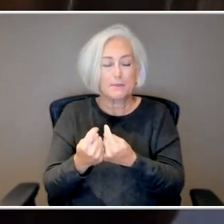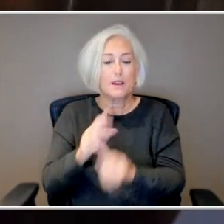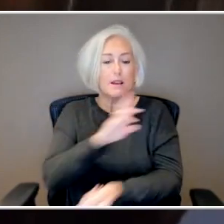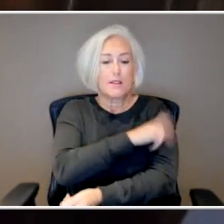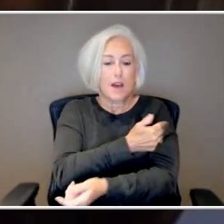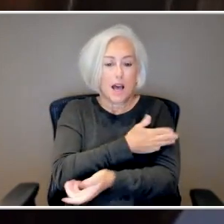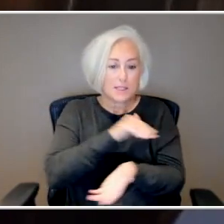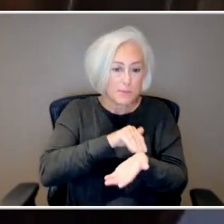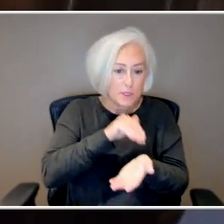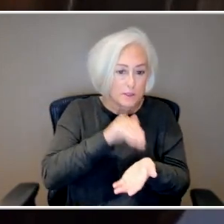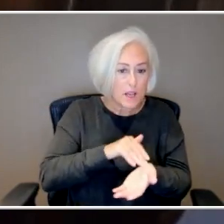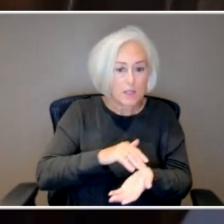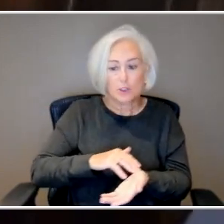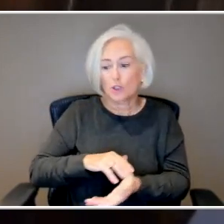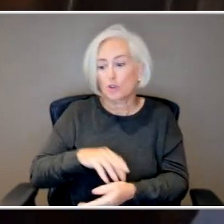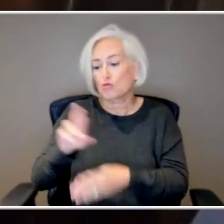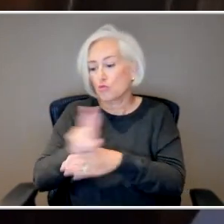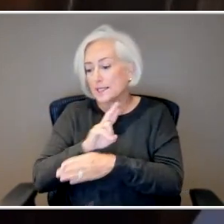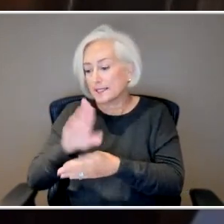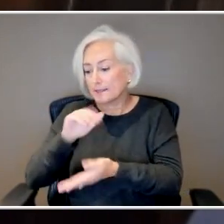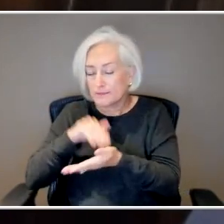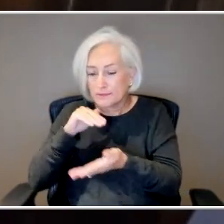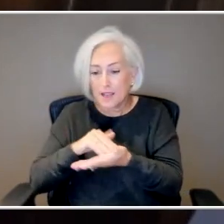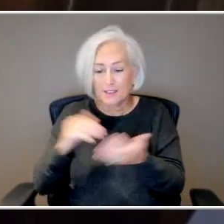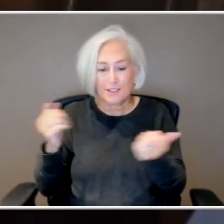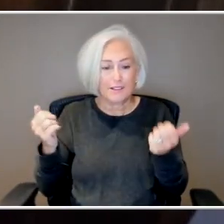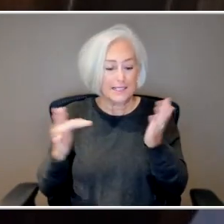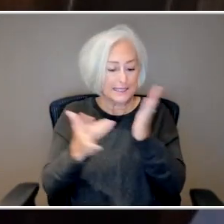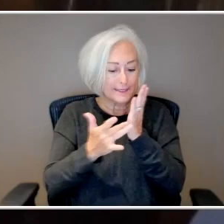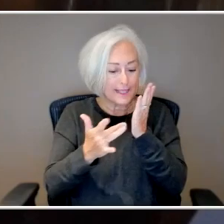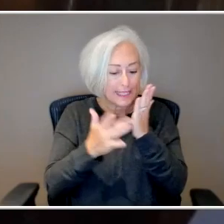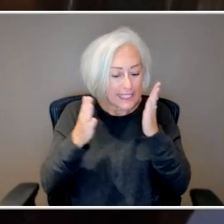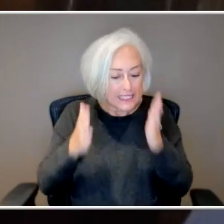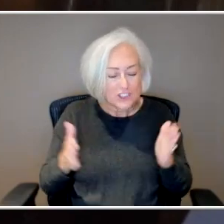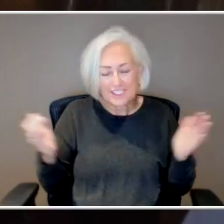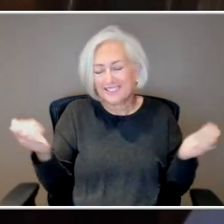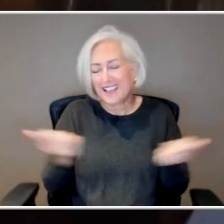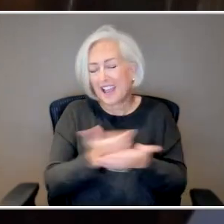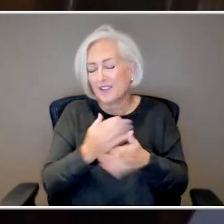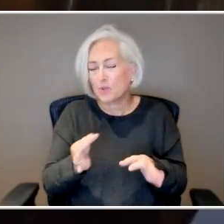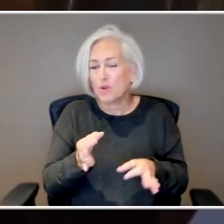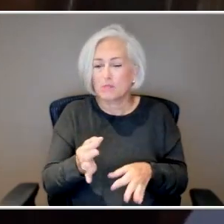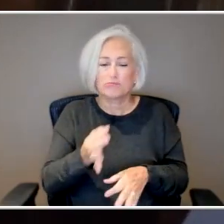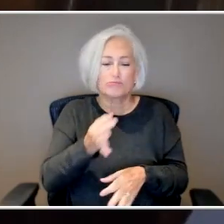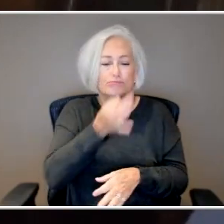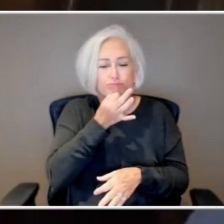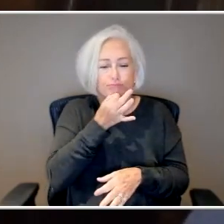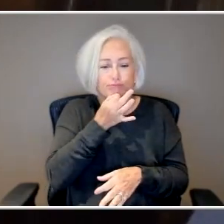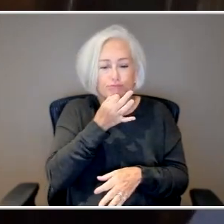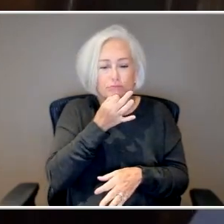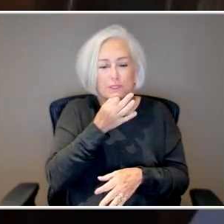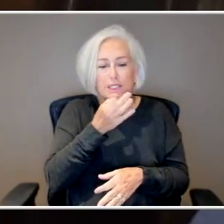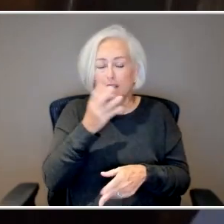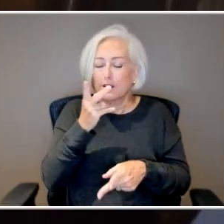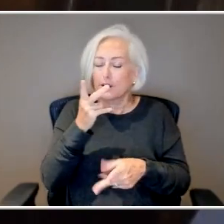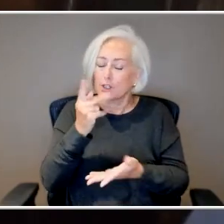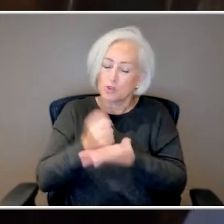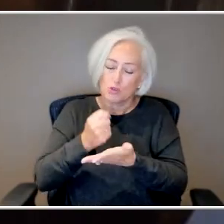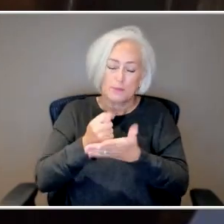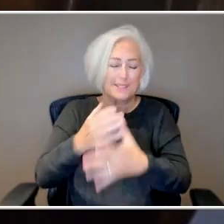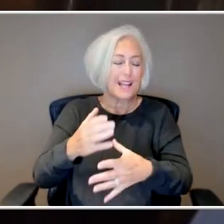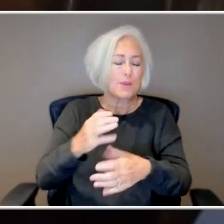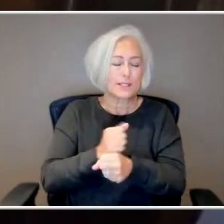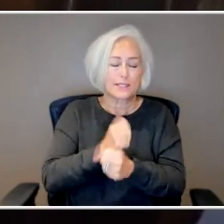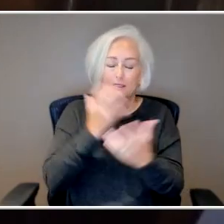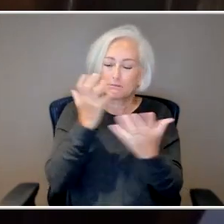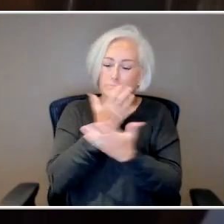medical, everyone was superior, the techs. And I cannot tell you, the treatment I received was fantastic. And it was